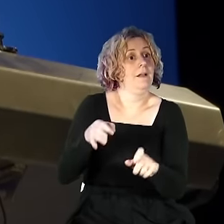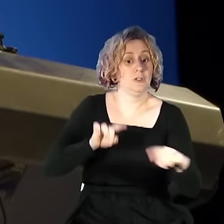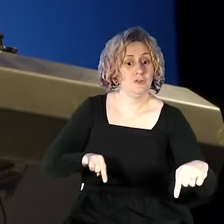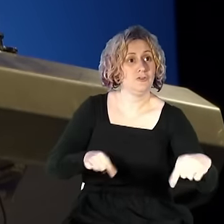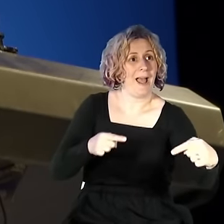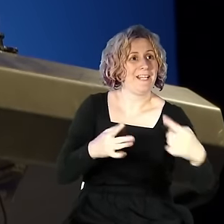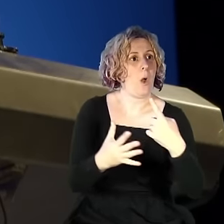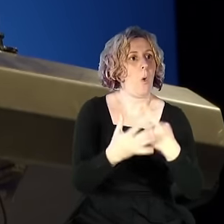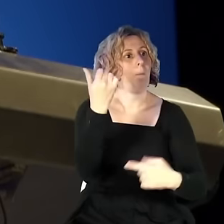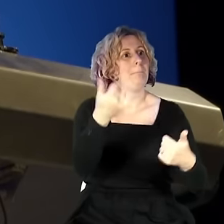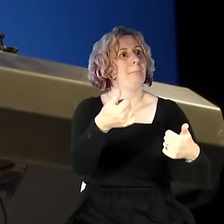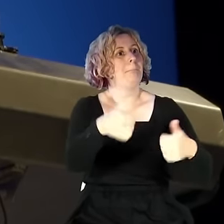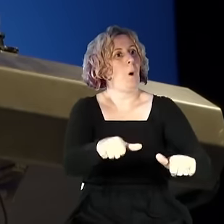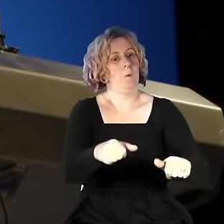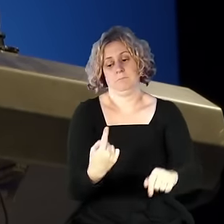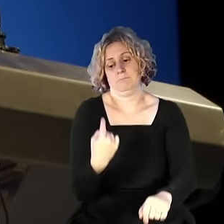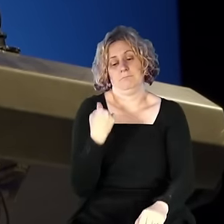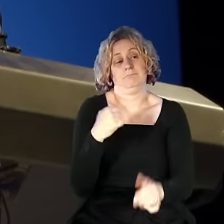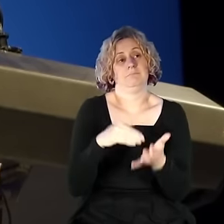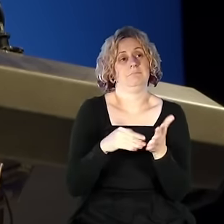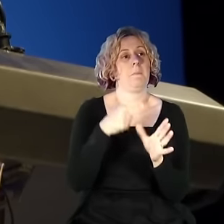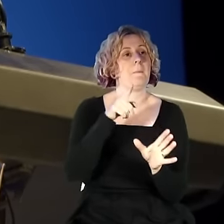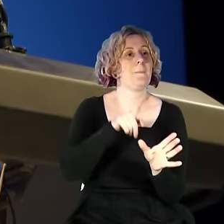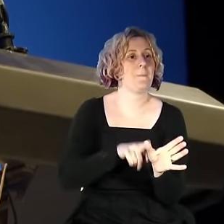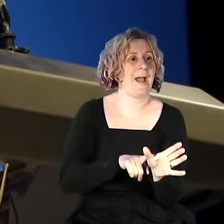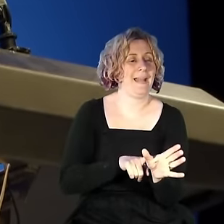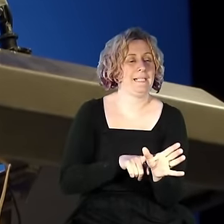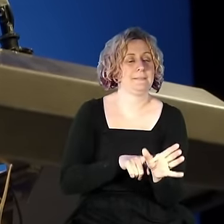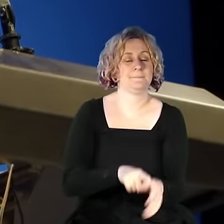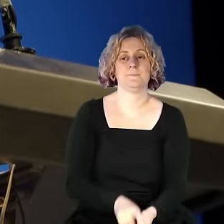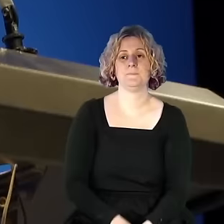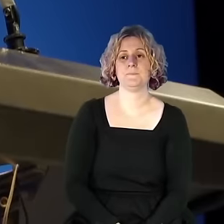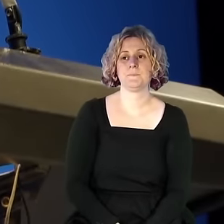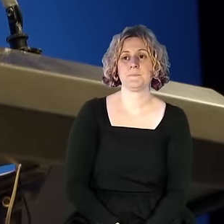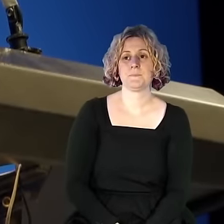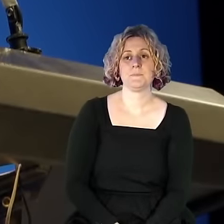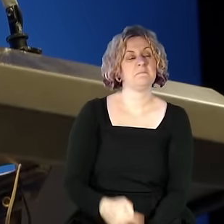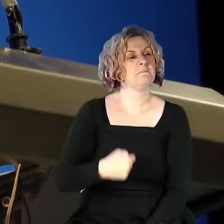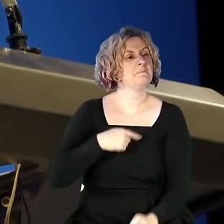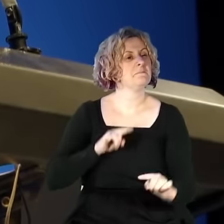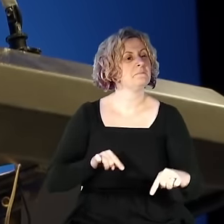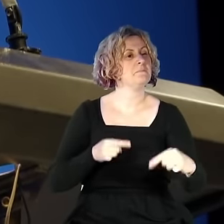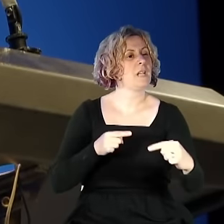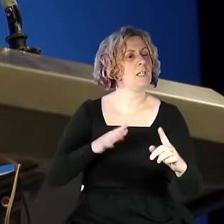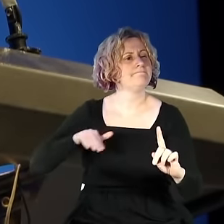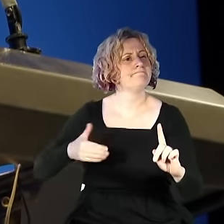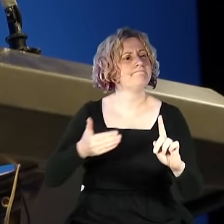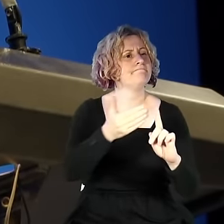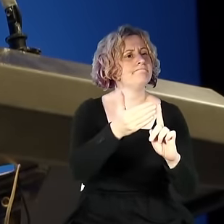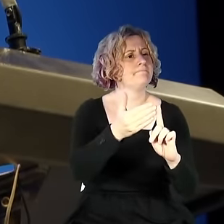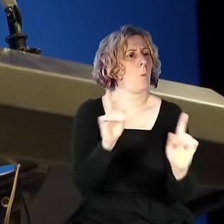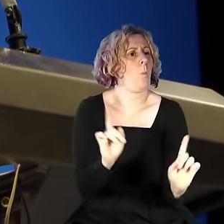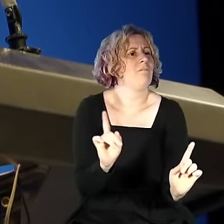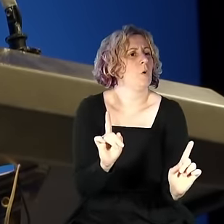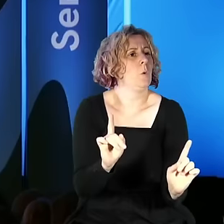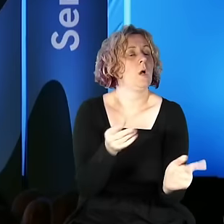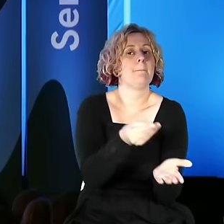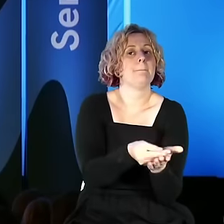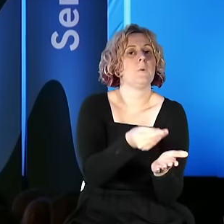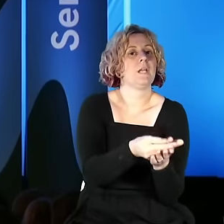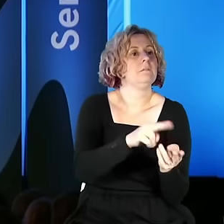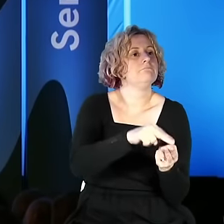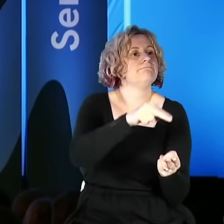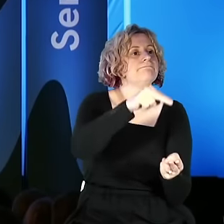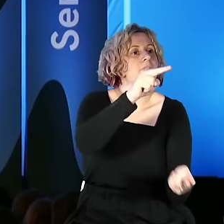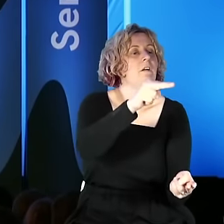in May this year. The aim was to raise funds for less publicised local causes. One